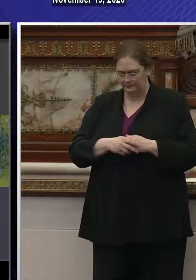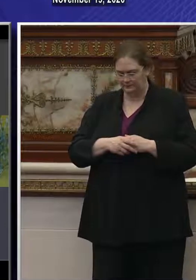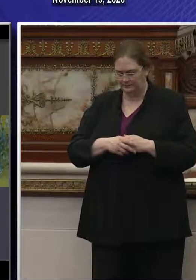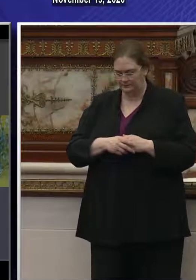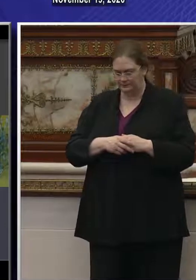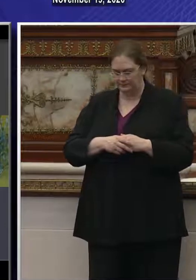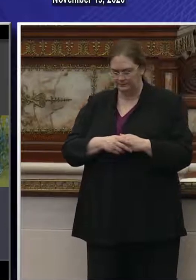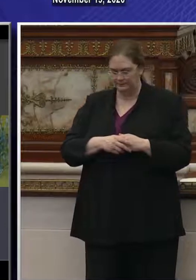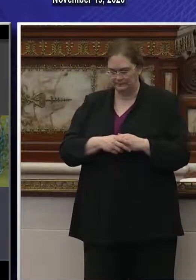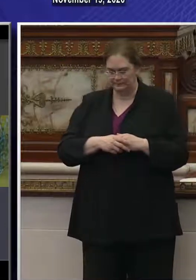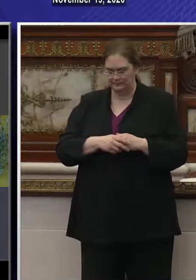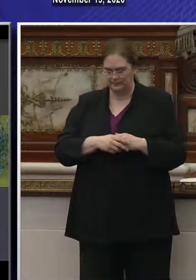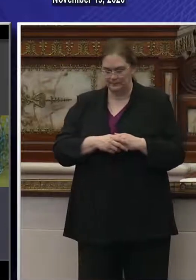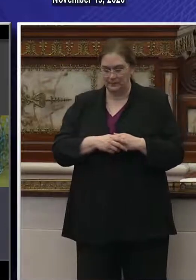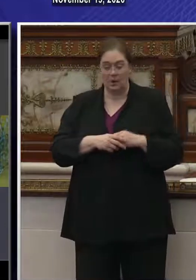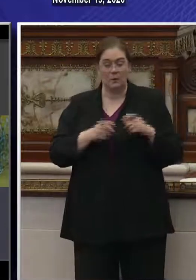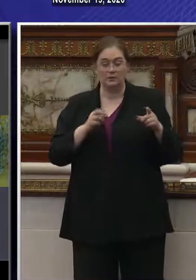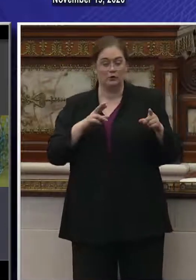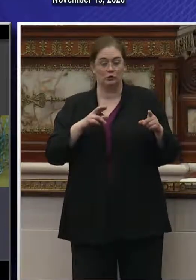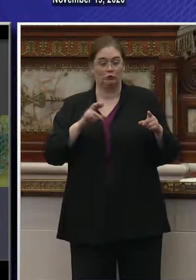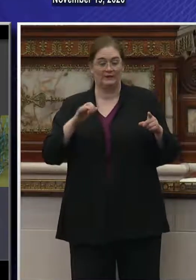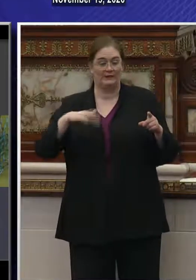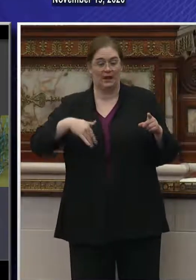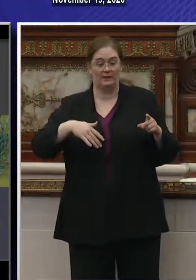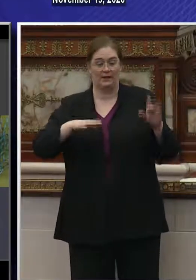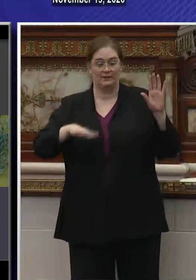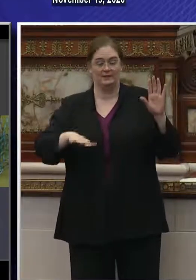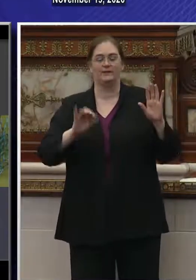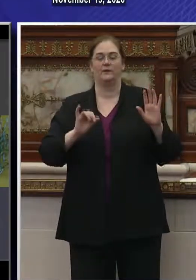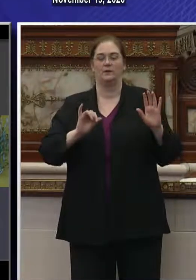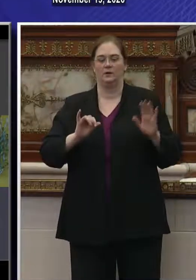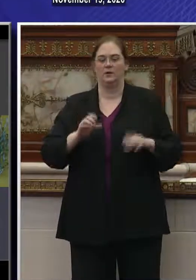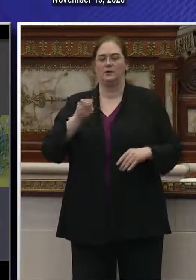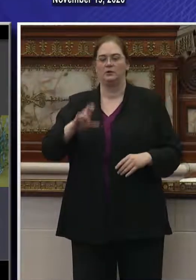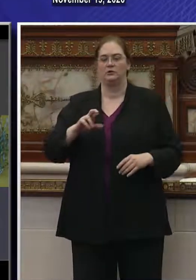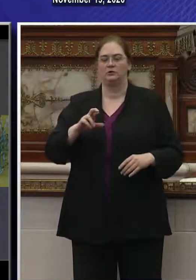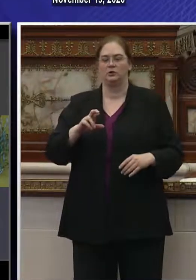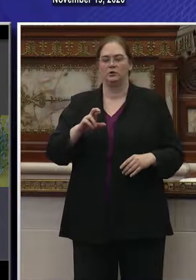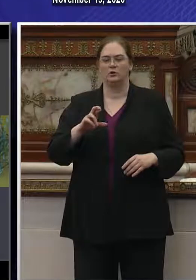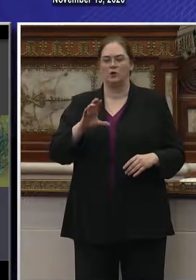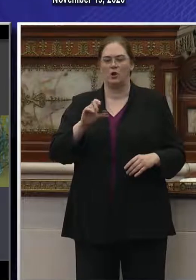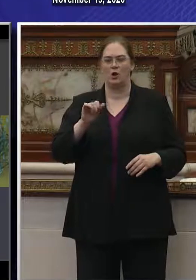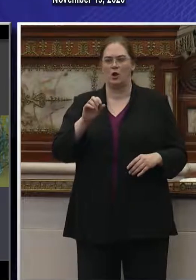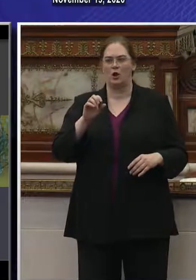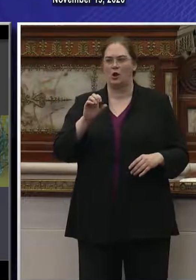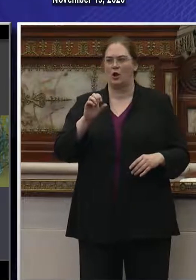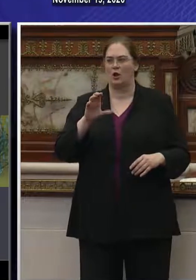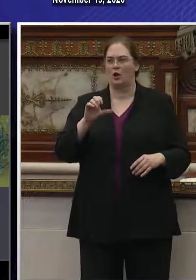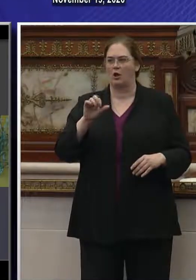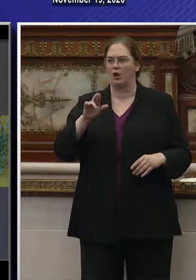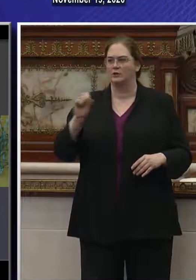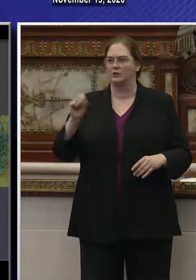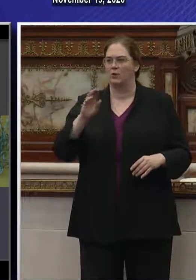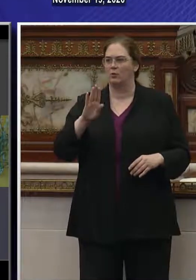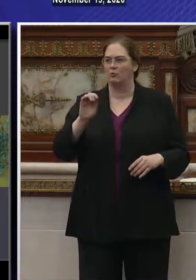Oh, you didn't speak yet? Okay. How about Dr. Corns or Brennan?